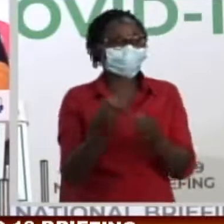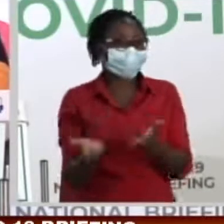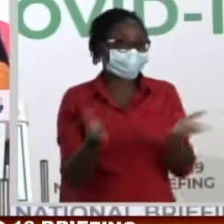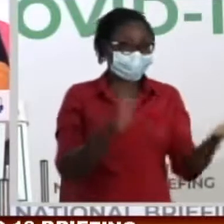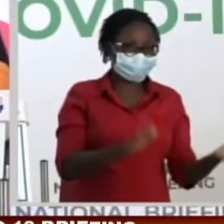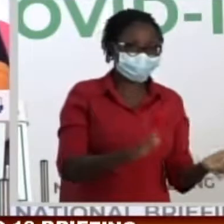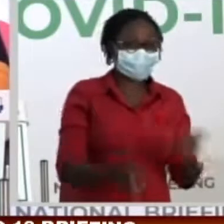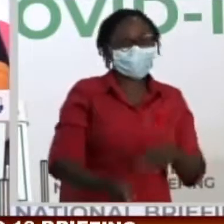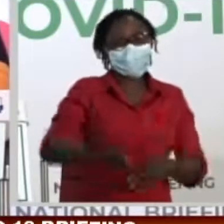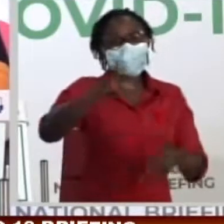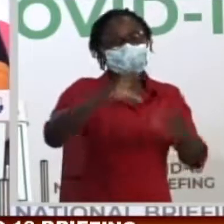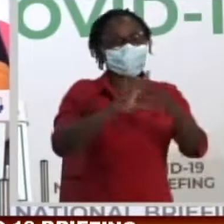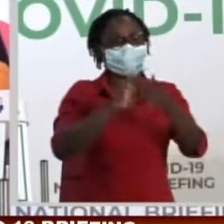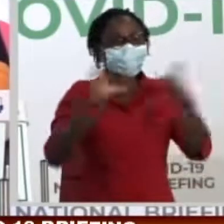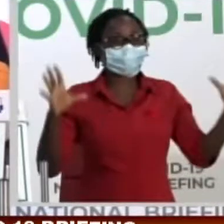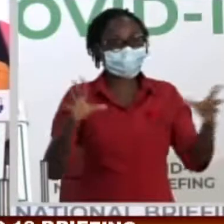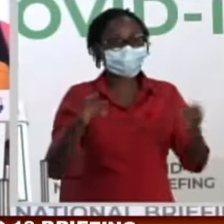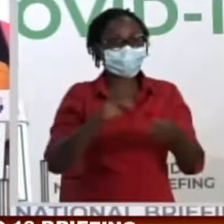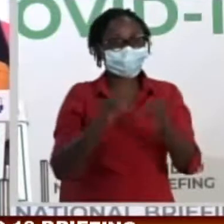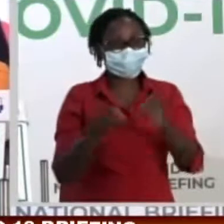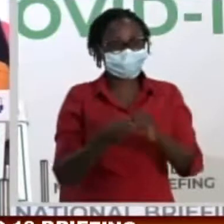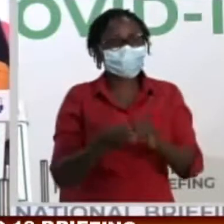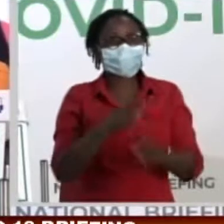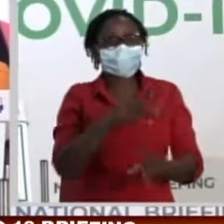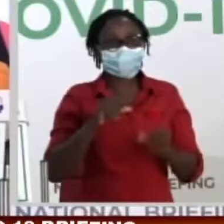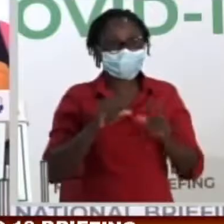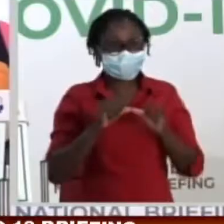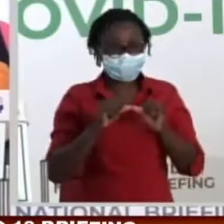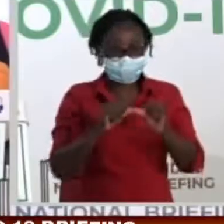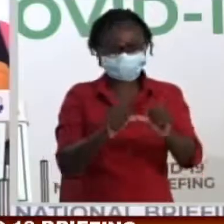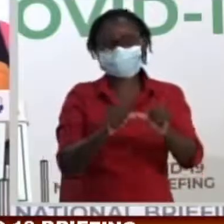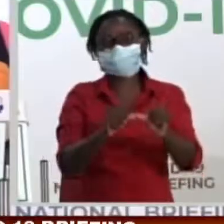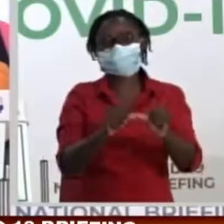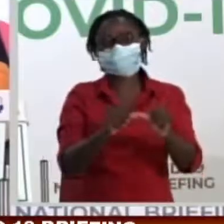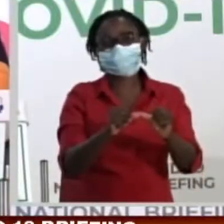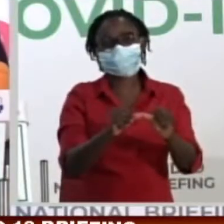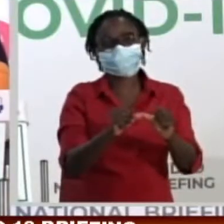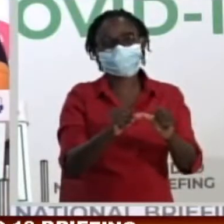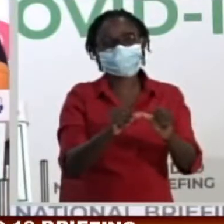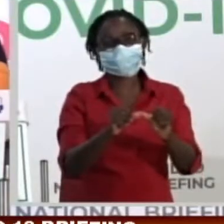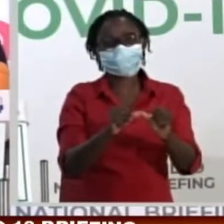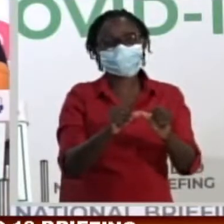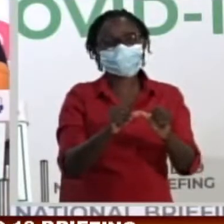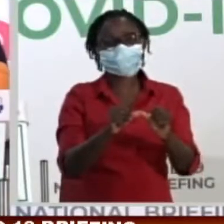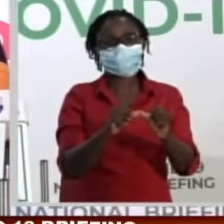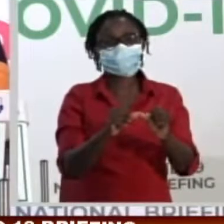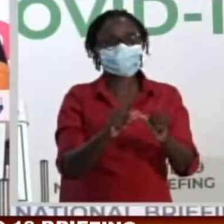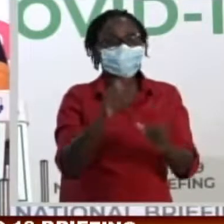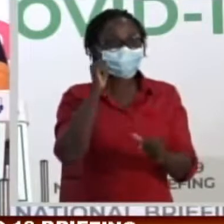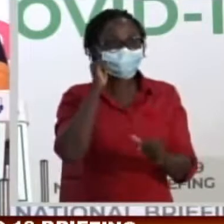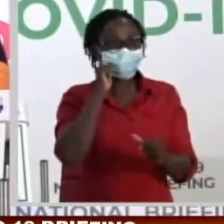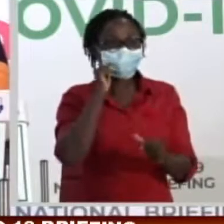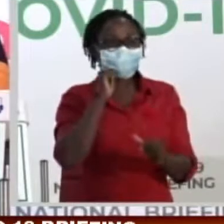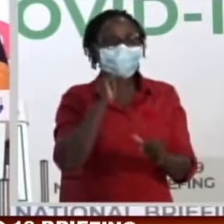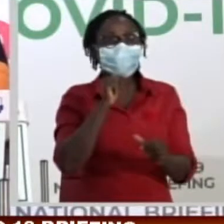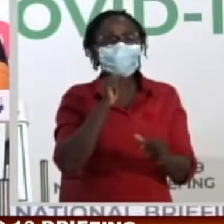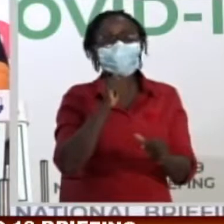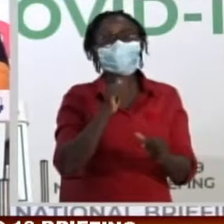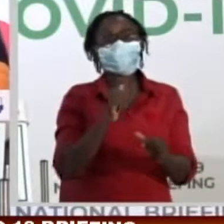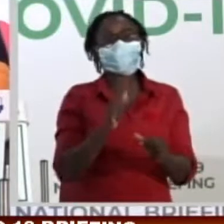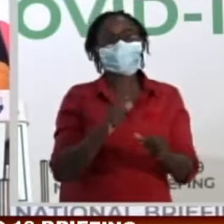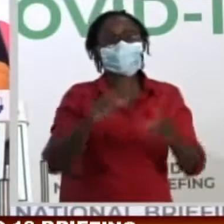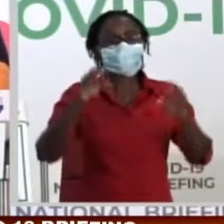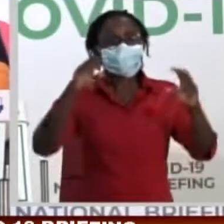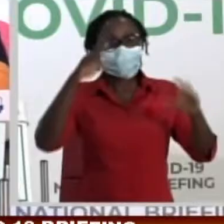discharge rates, and consistent under 500 daily cases for the past 4